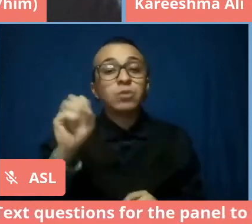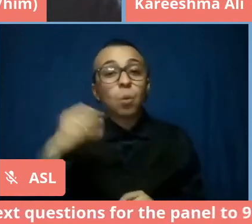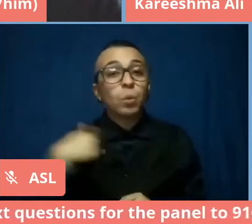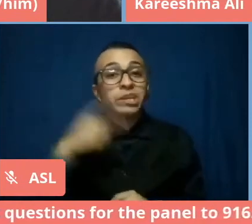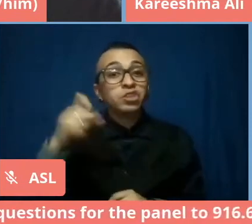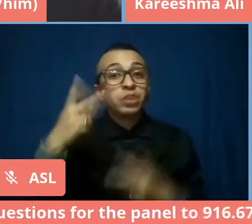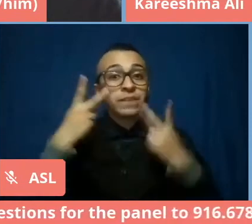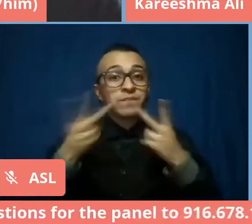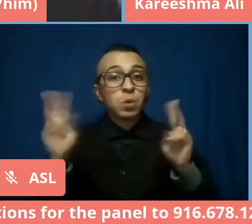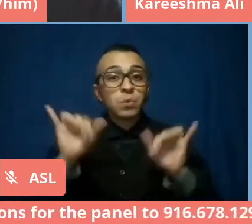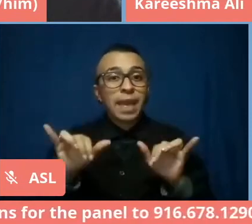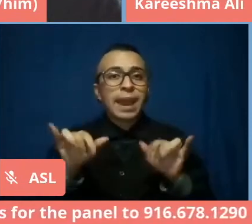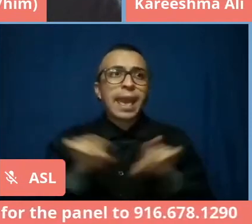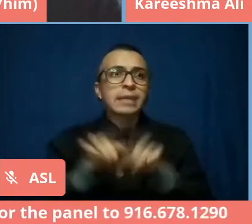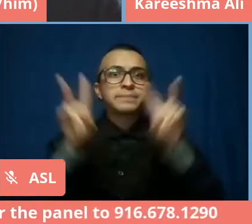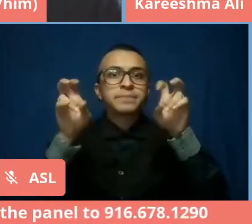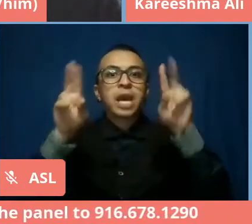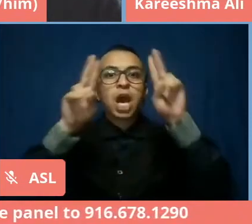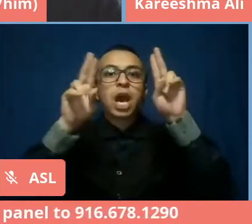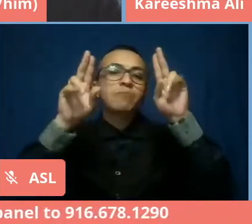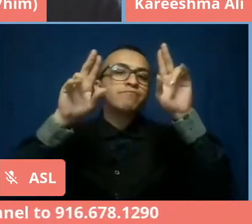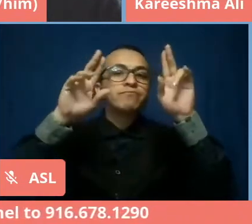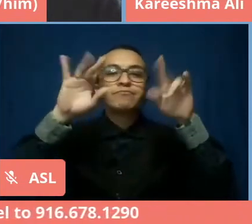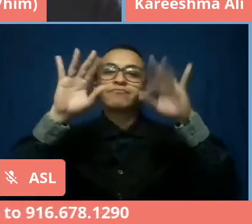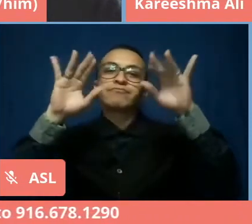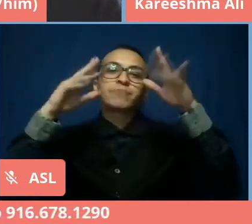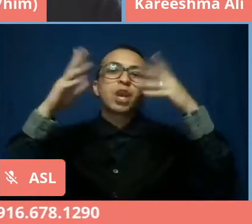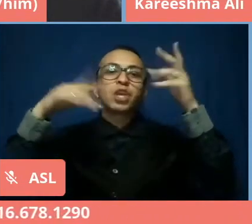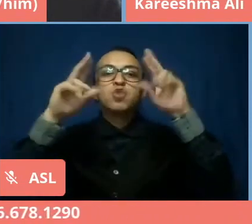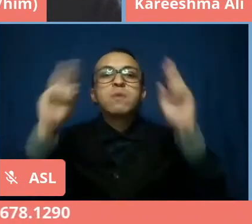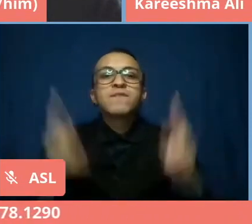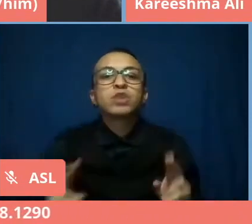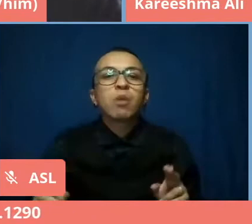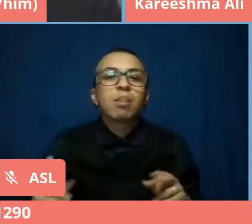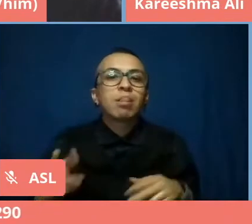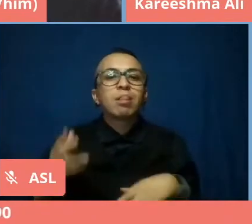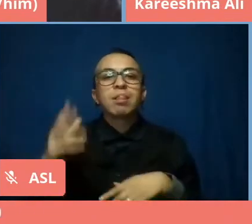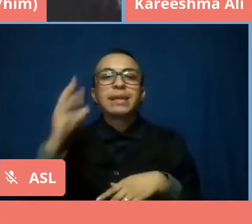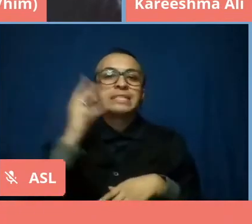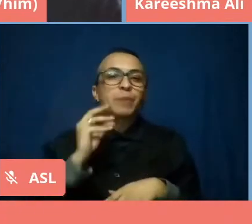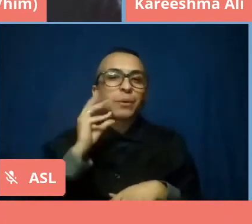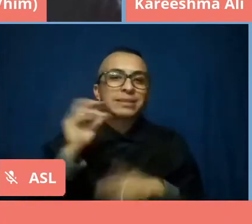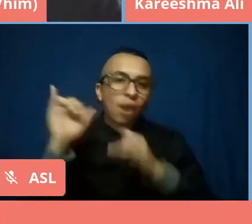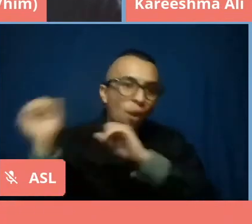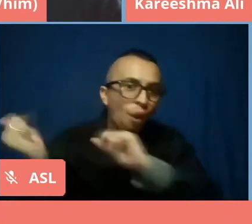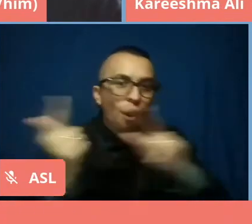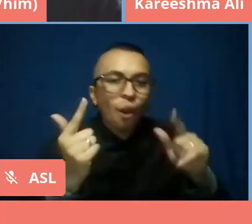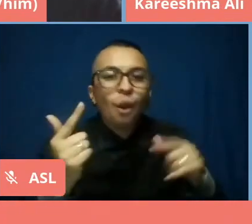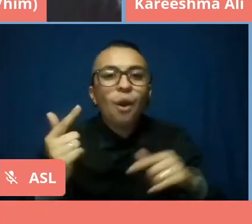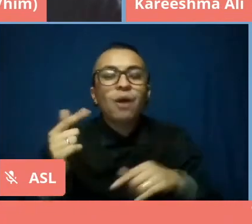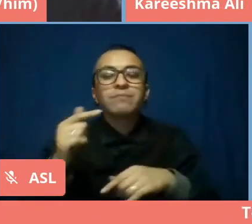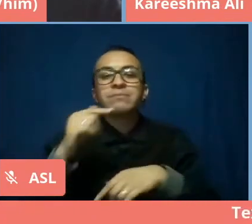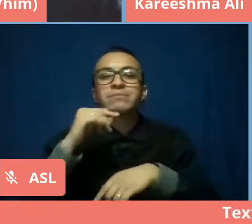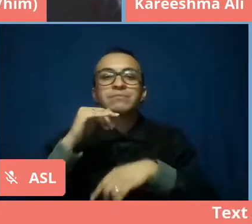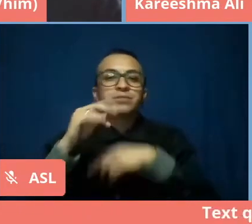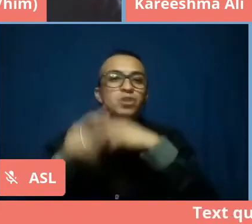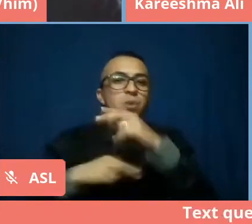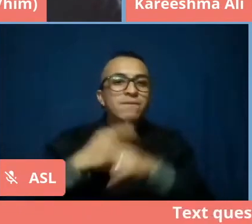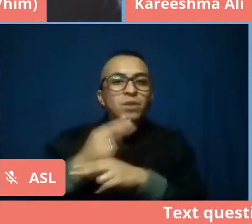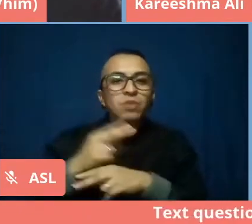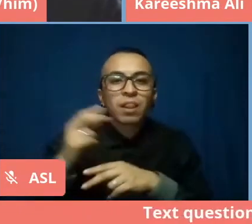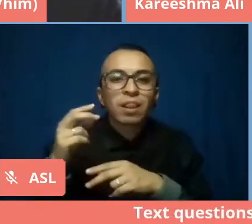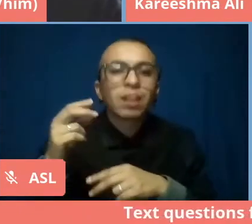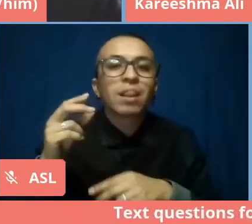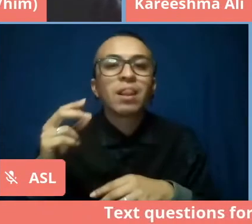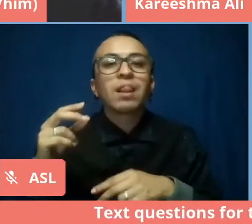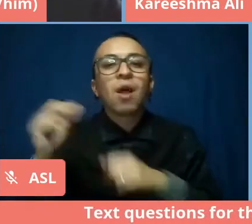a universal experience and a celebratory process. Right now, it's viewed as an affliction, that I don't want to